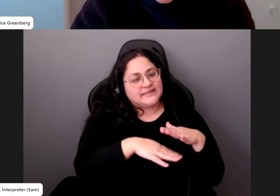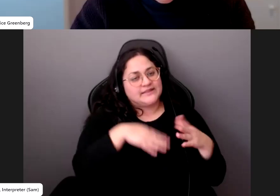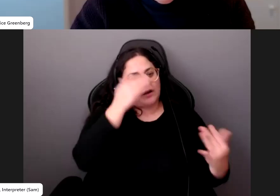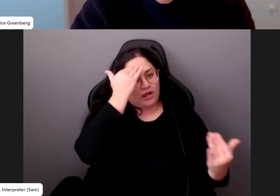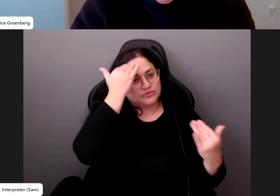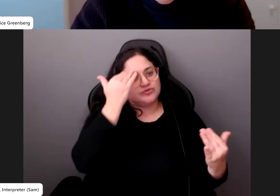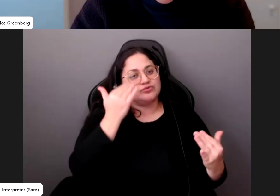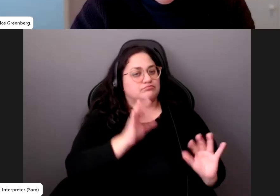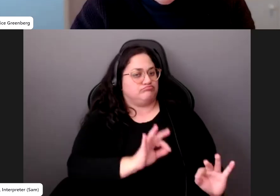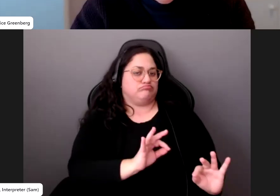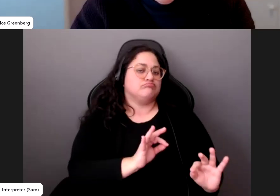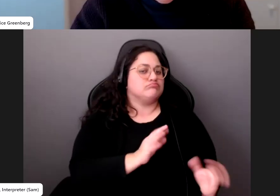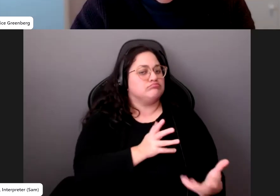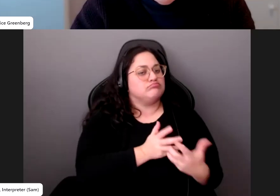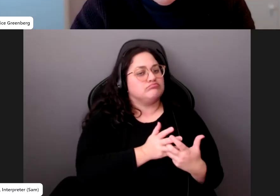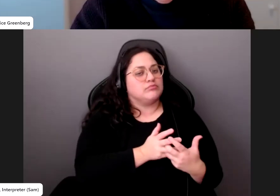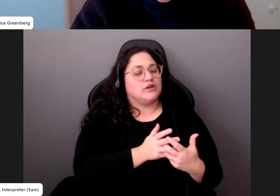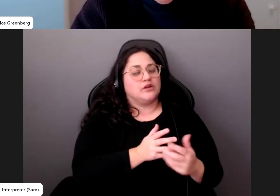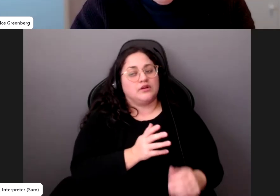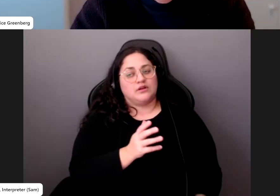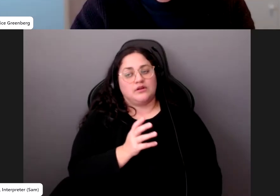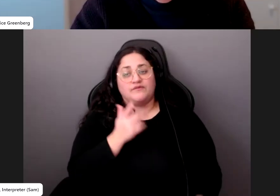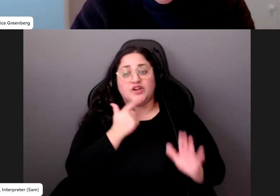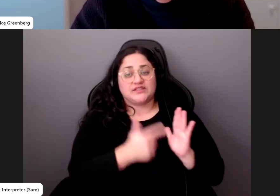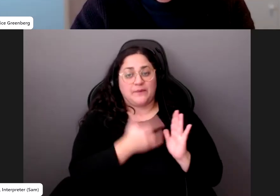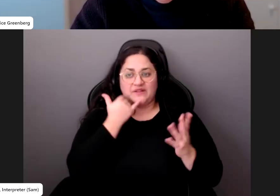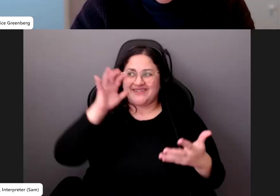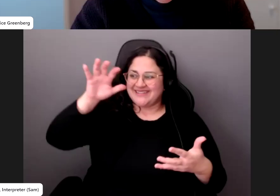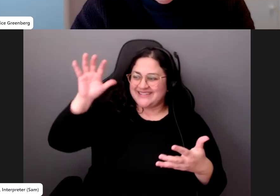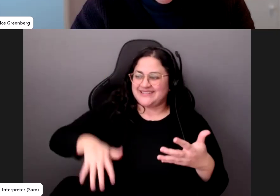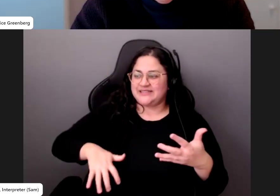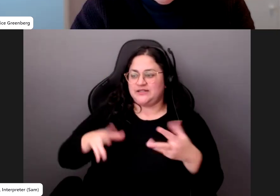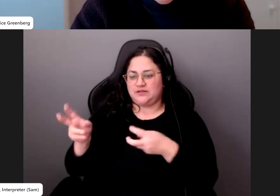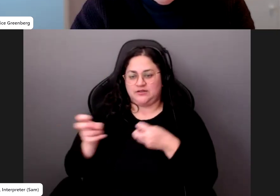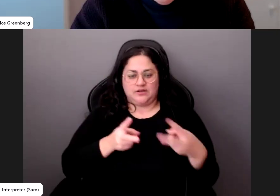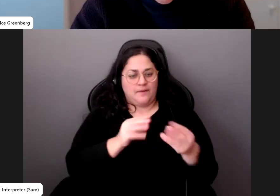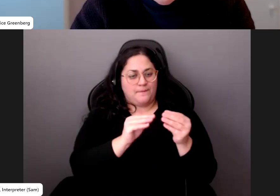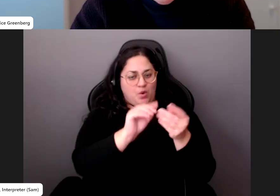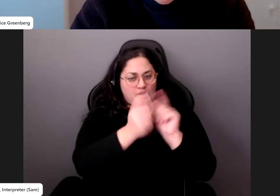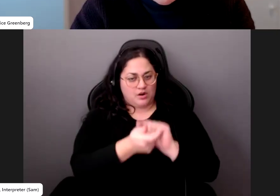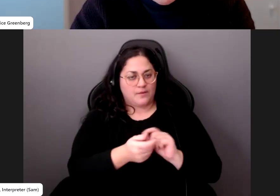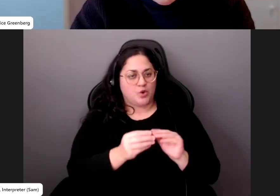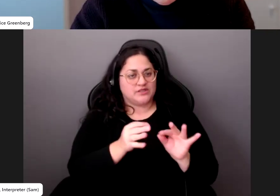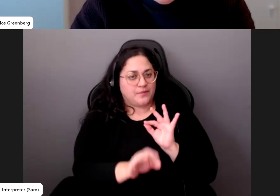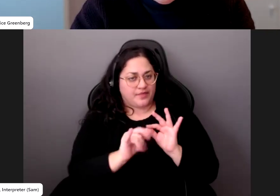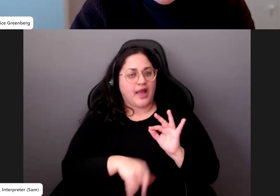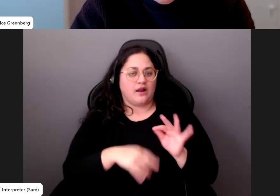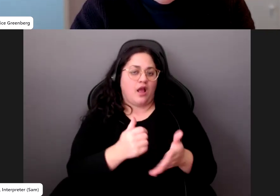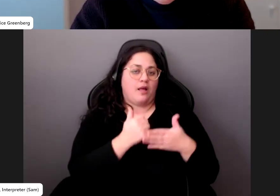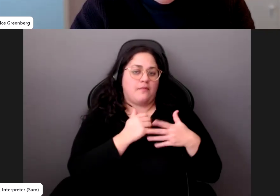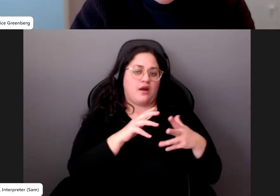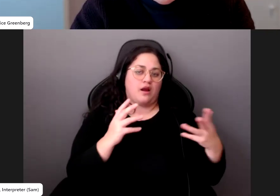helping simplify and sort through like core things, but then always do the double check on your own. Because somebody was asking